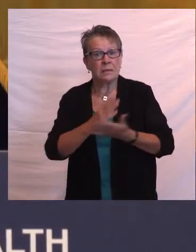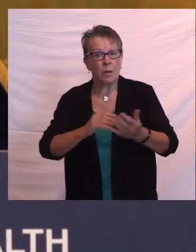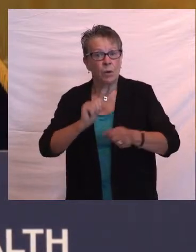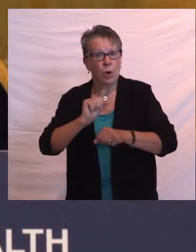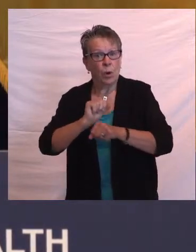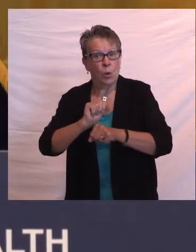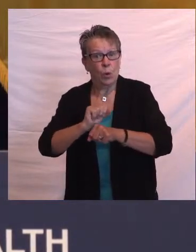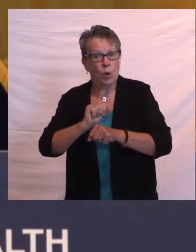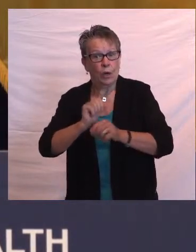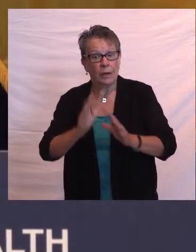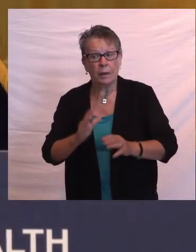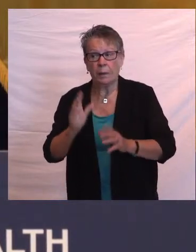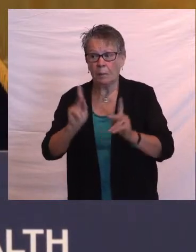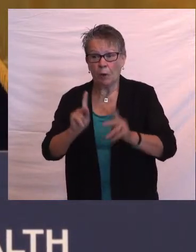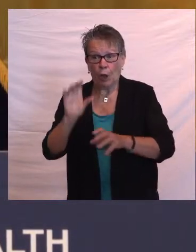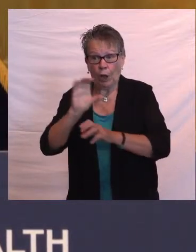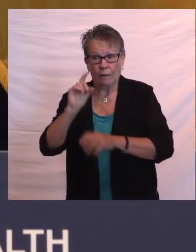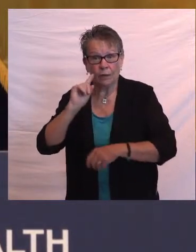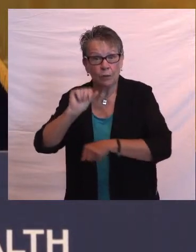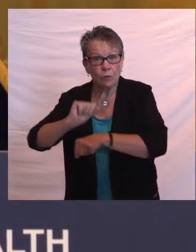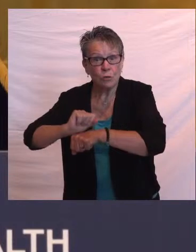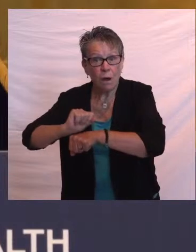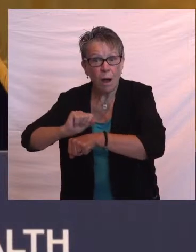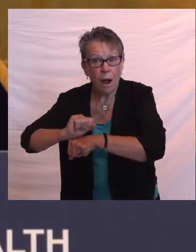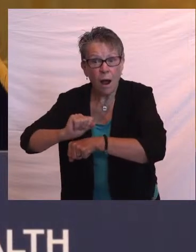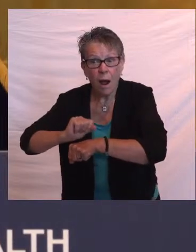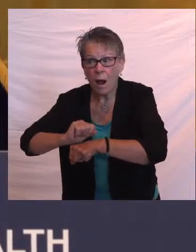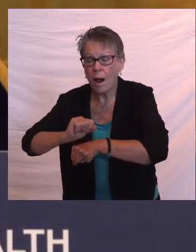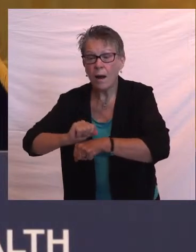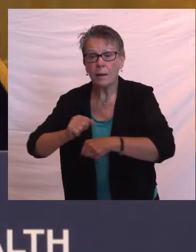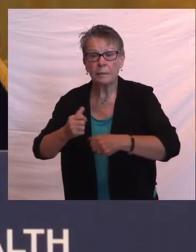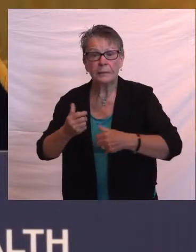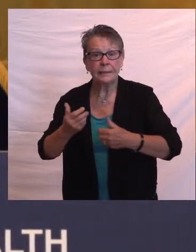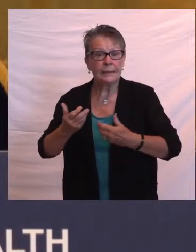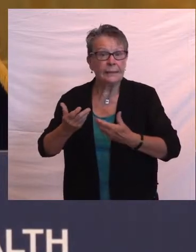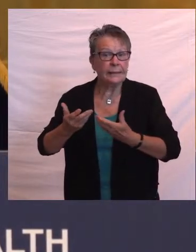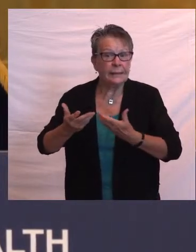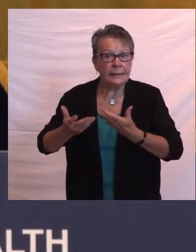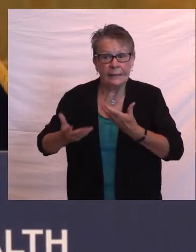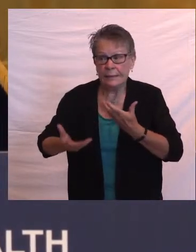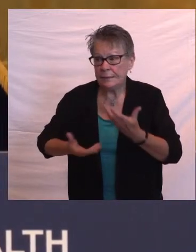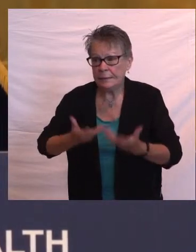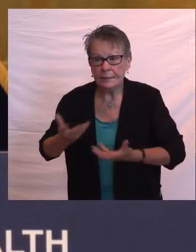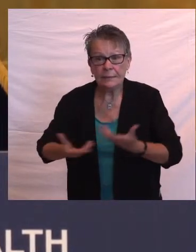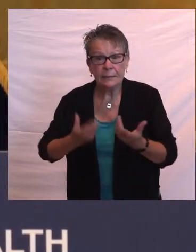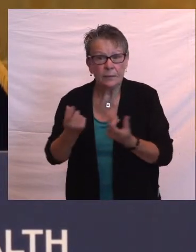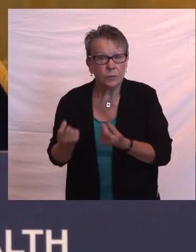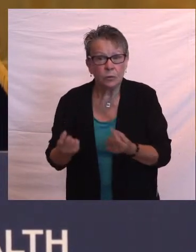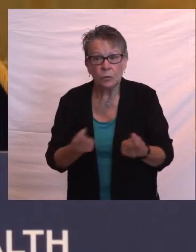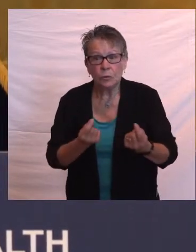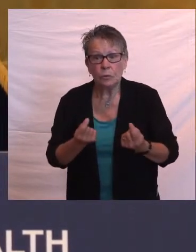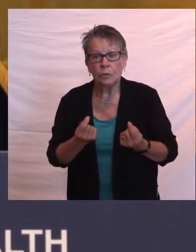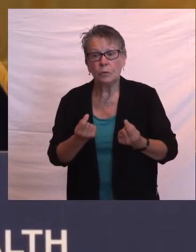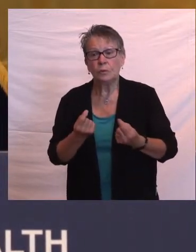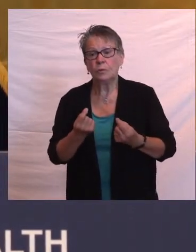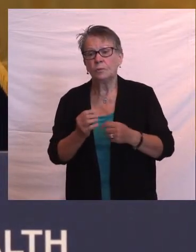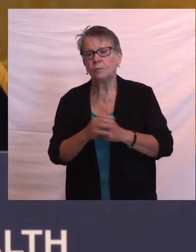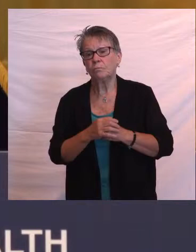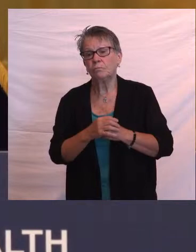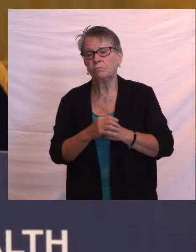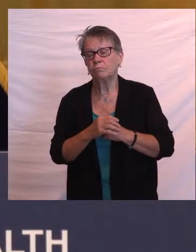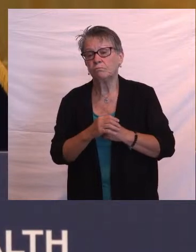reasons why you've got this mismatch. We think cash on the barrel alone